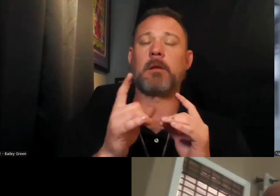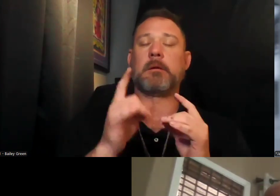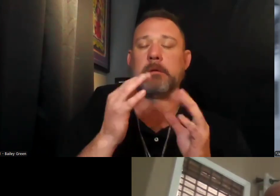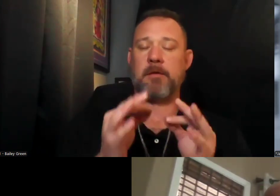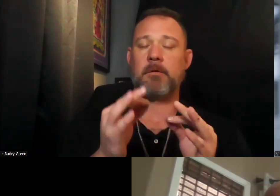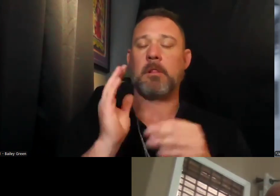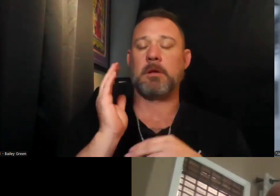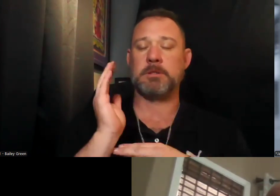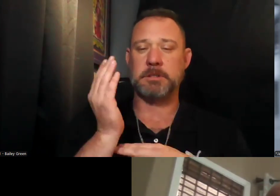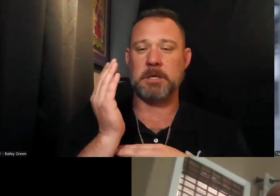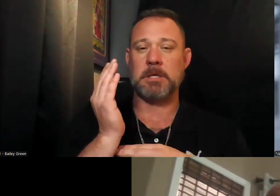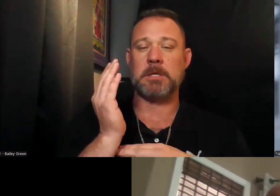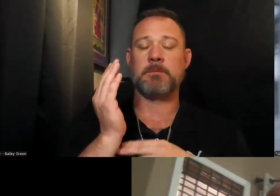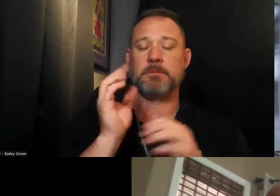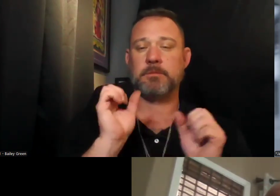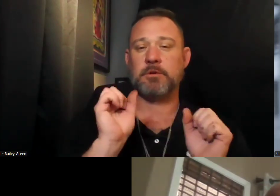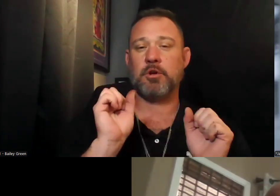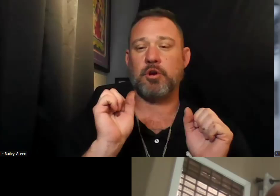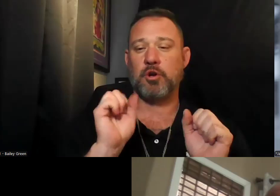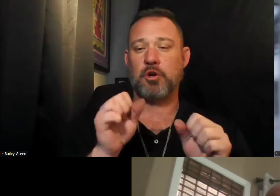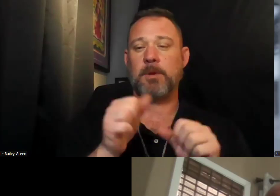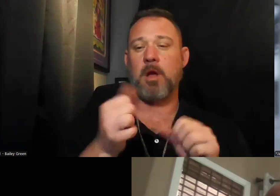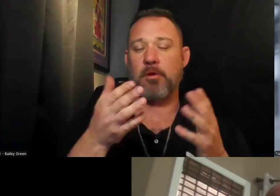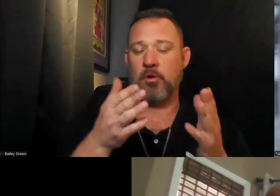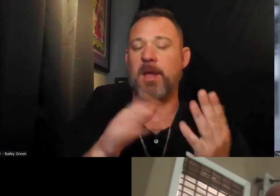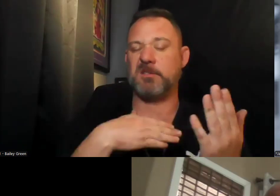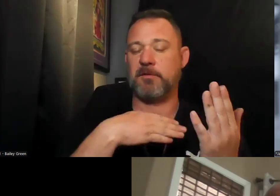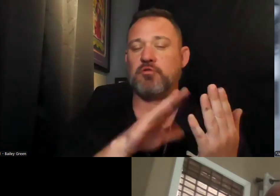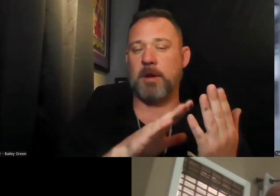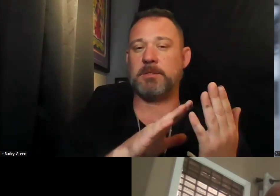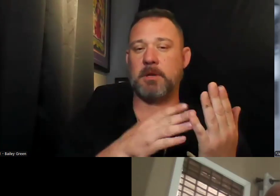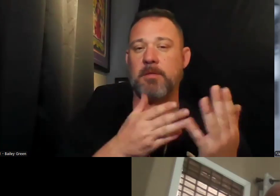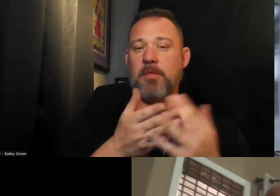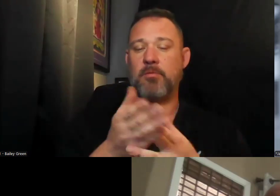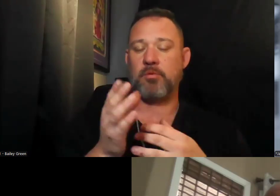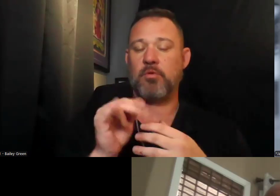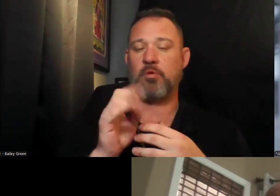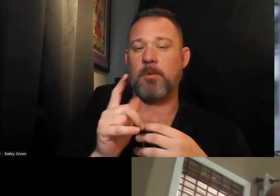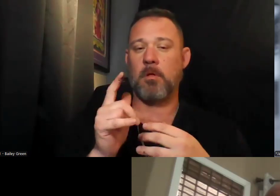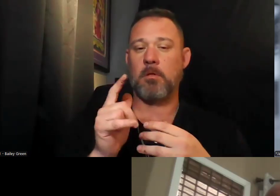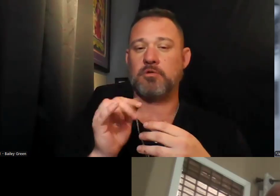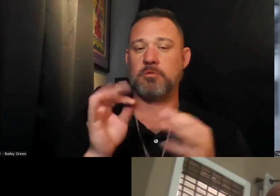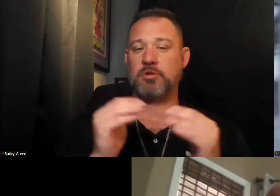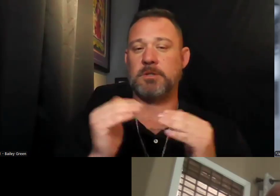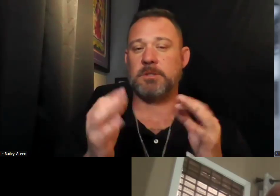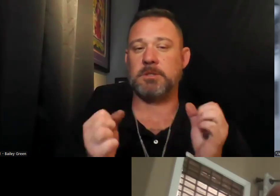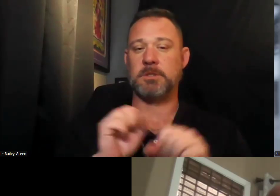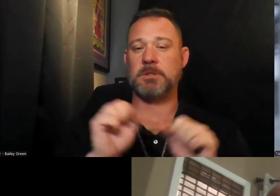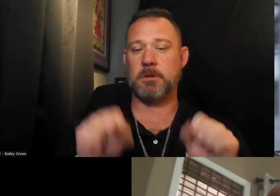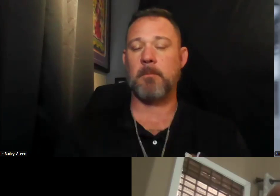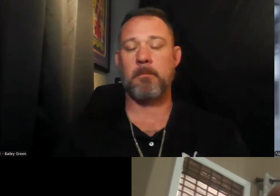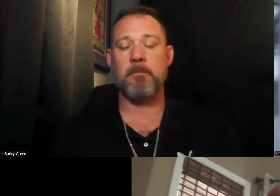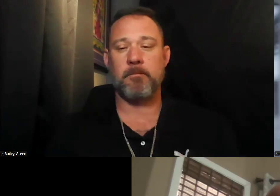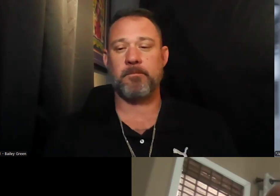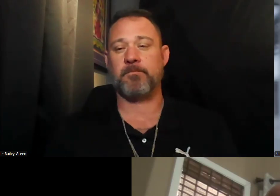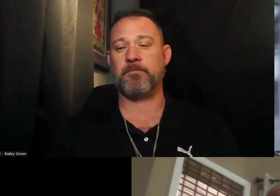seems like there could be other ways of addressing this than through the criminal justice system.